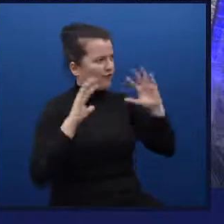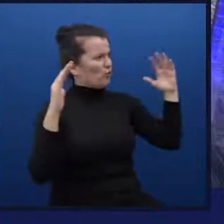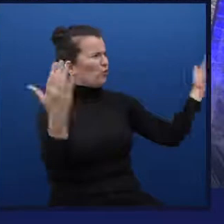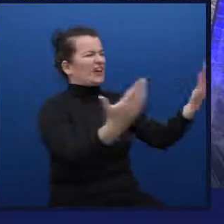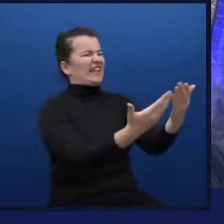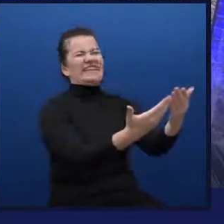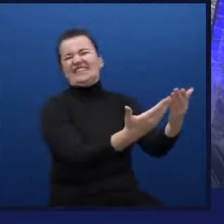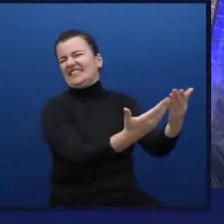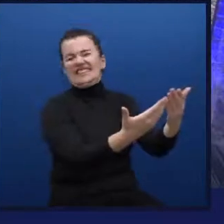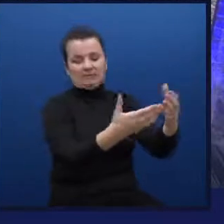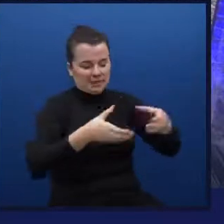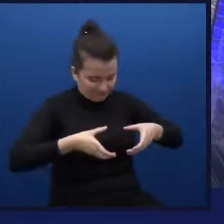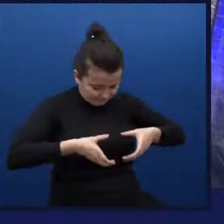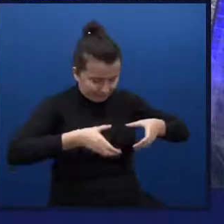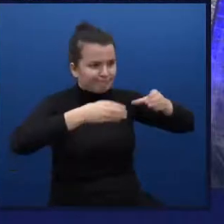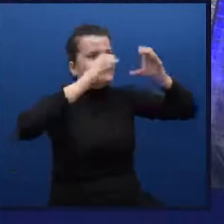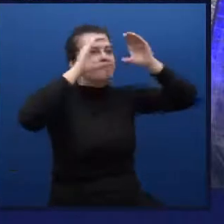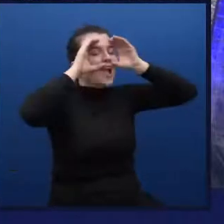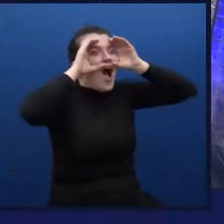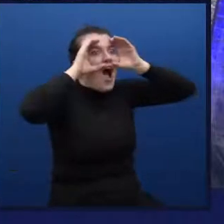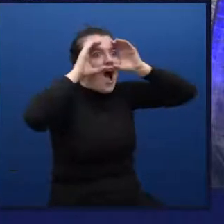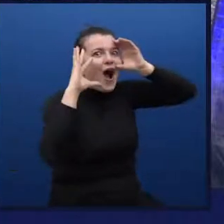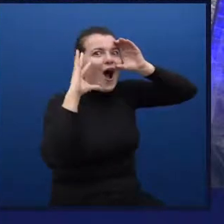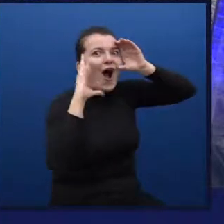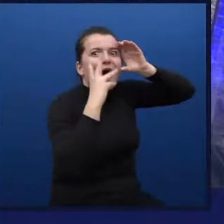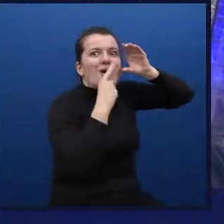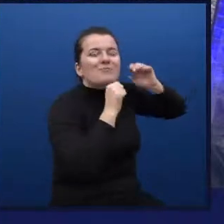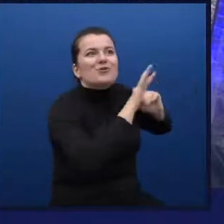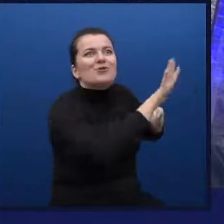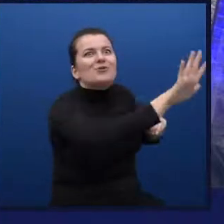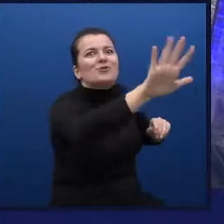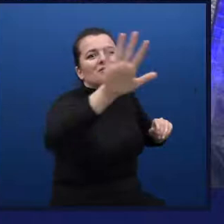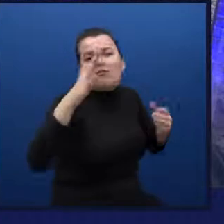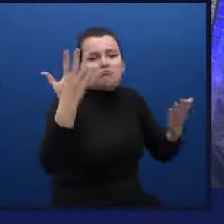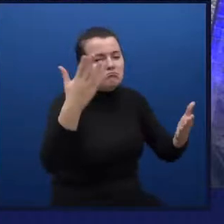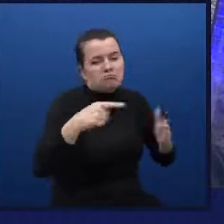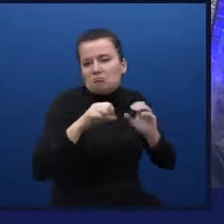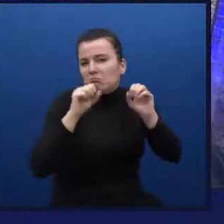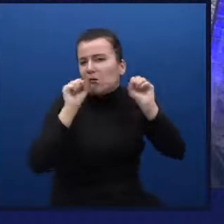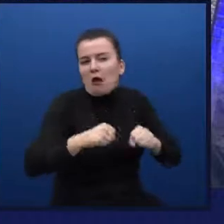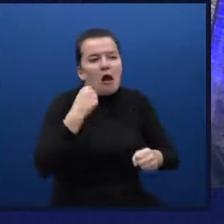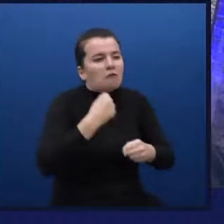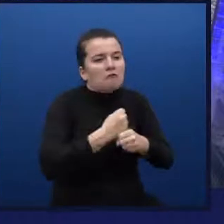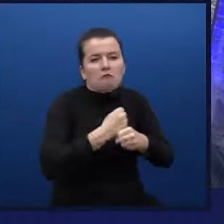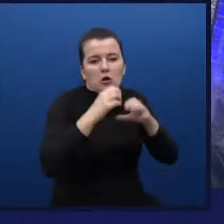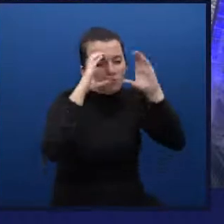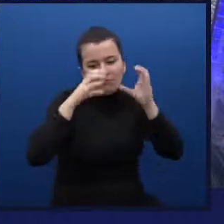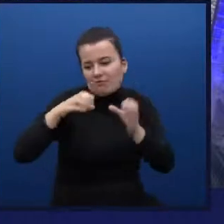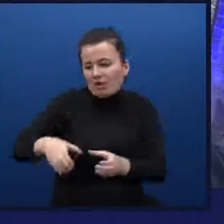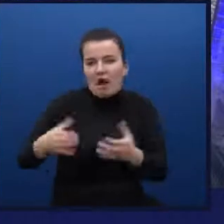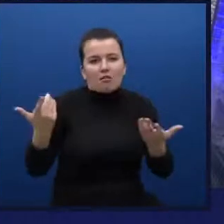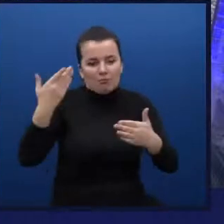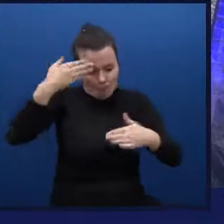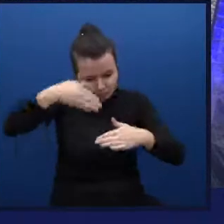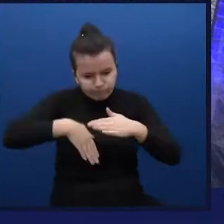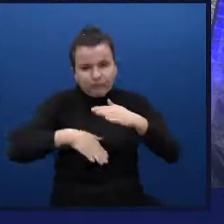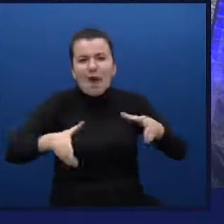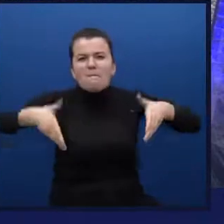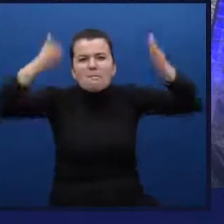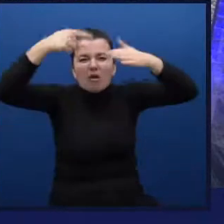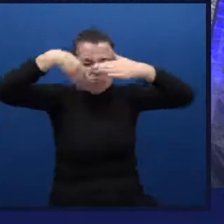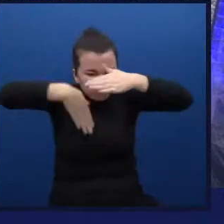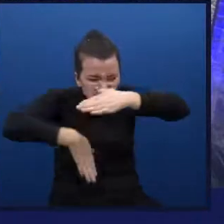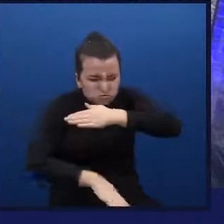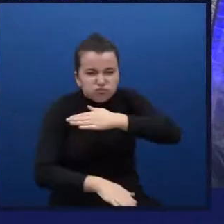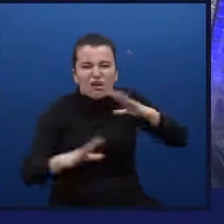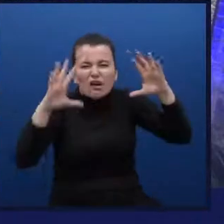you can put me in the warehouse, or you can put me in the basement, and I can go ahead and paint the walls bright